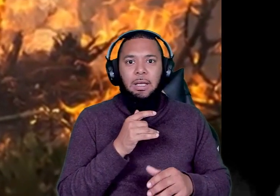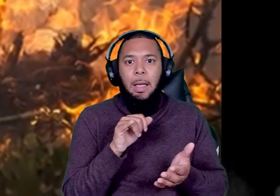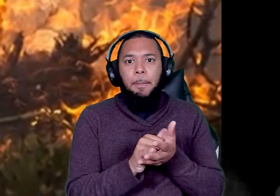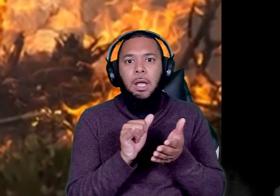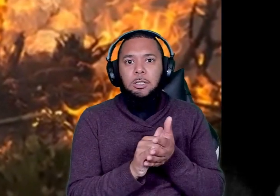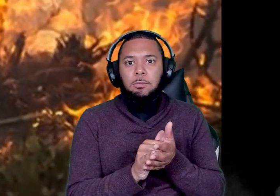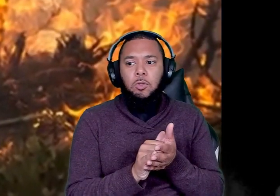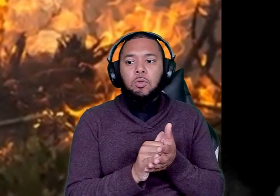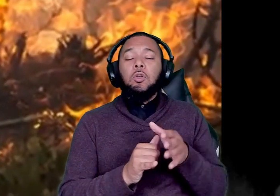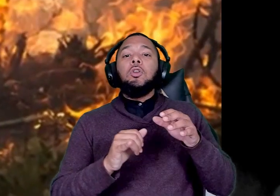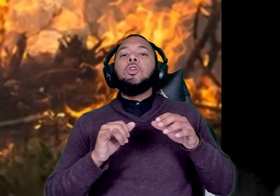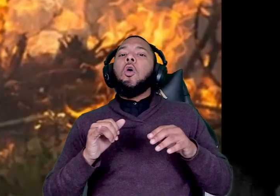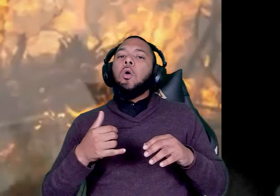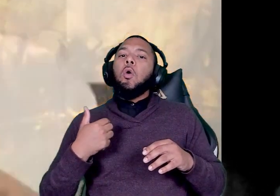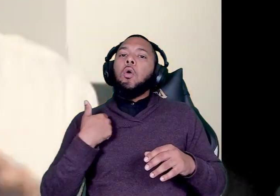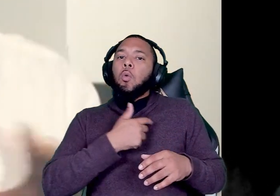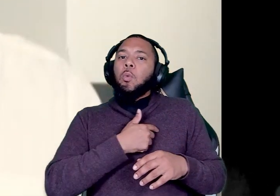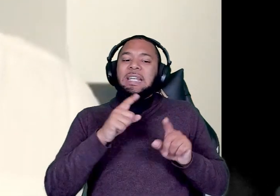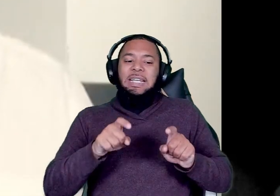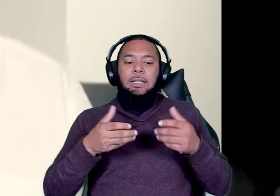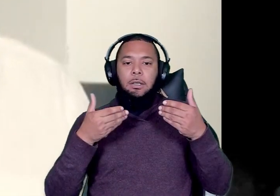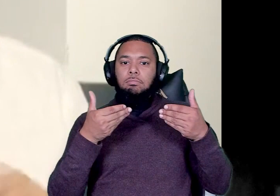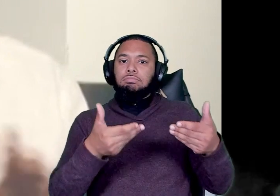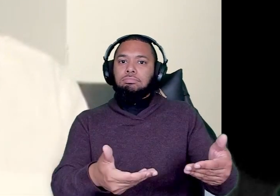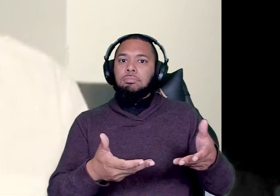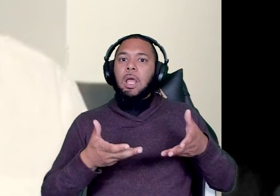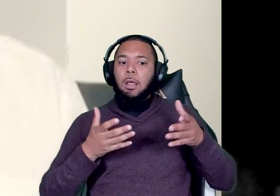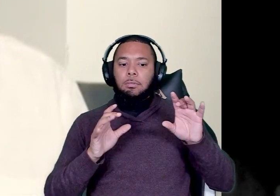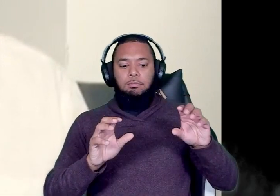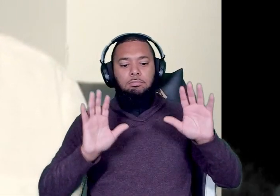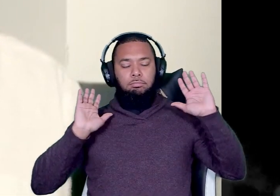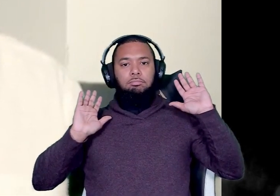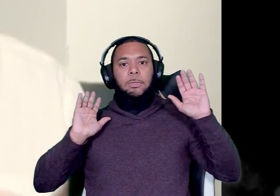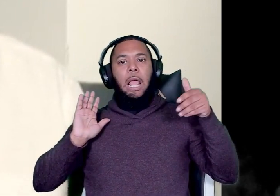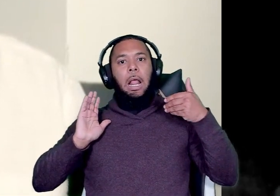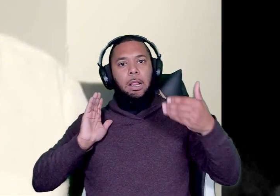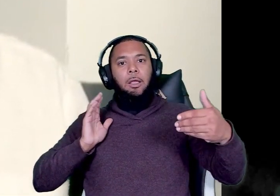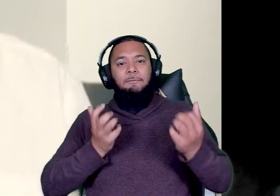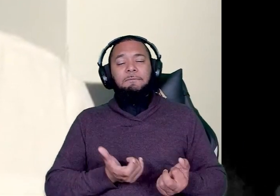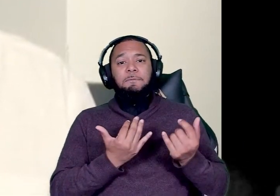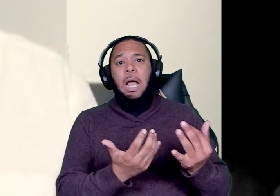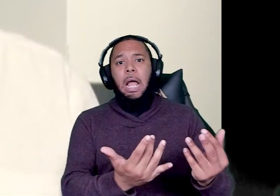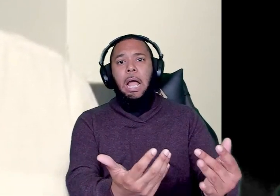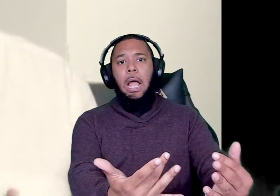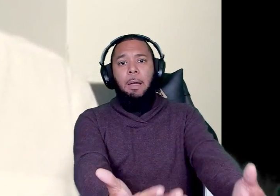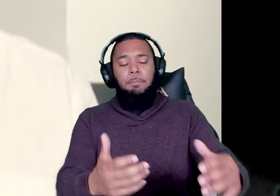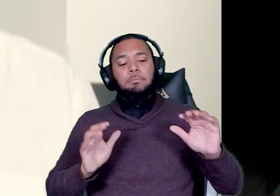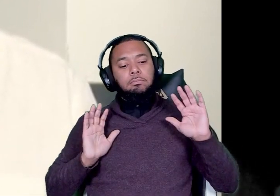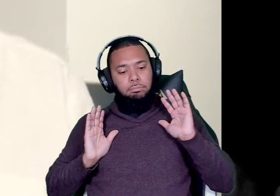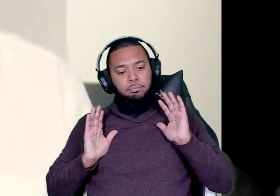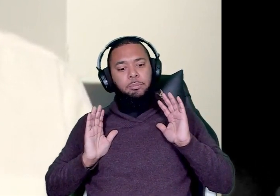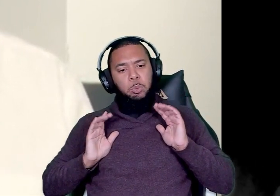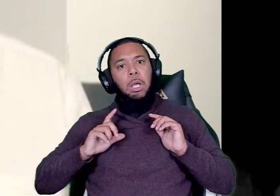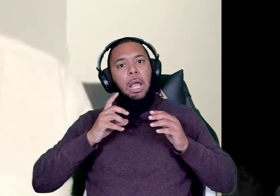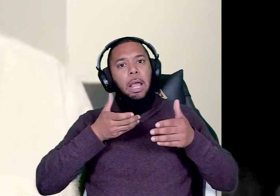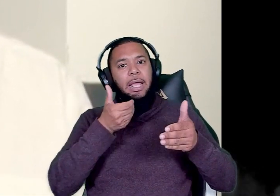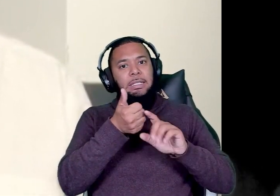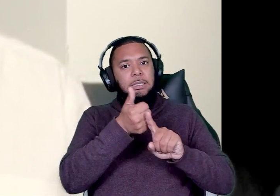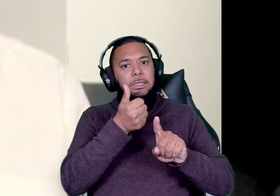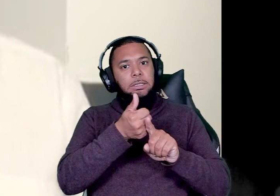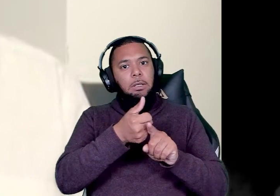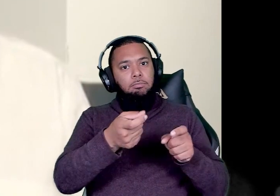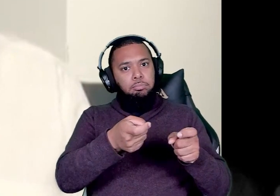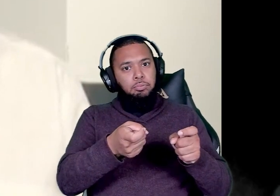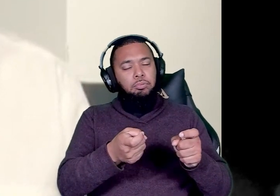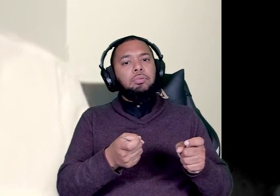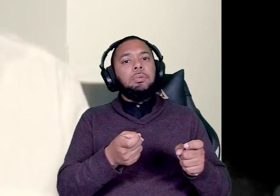create the natural environment for all of the species that used to inhabit a fire-burned